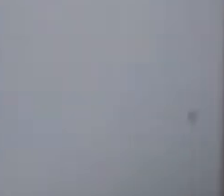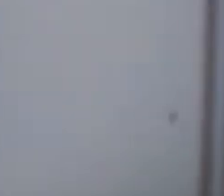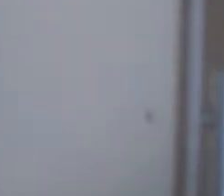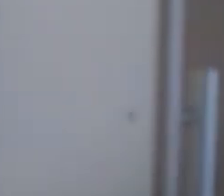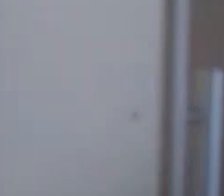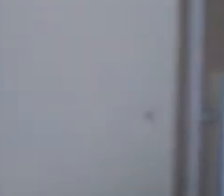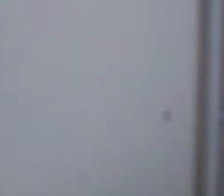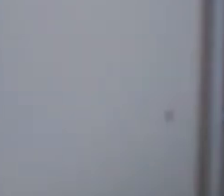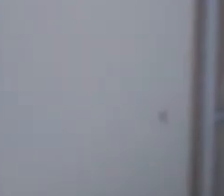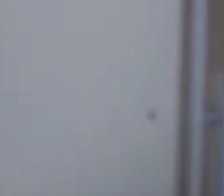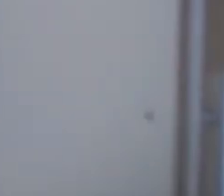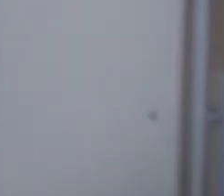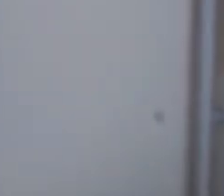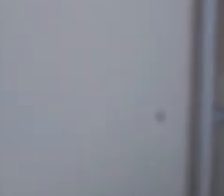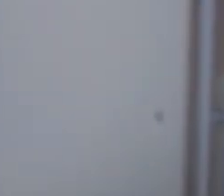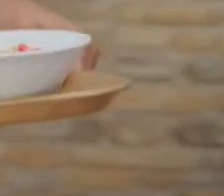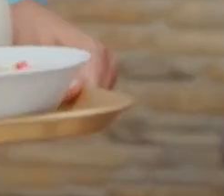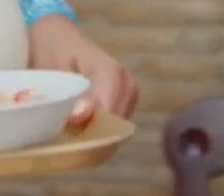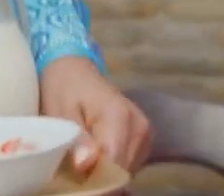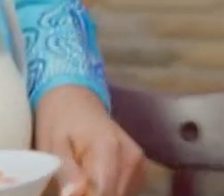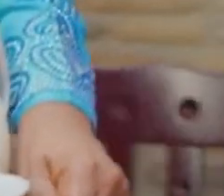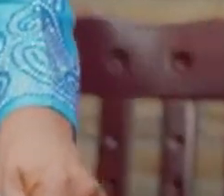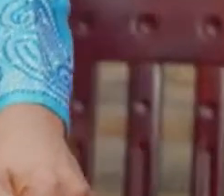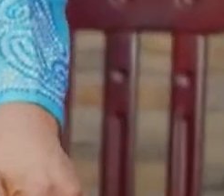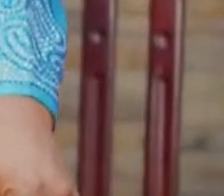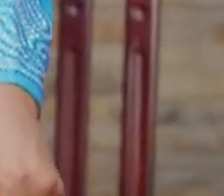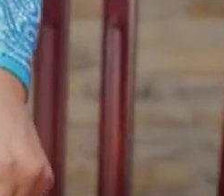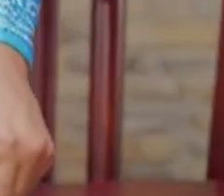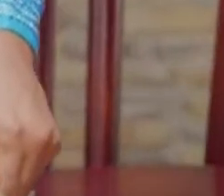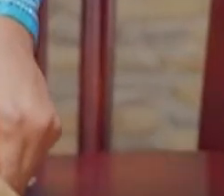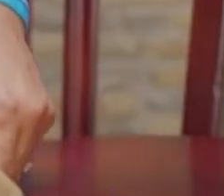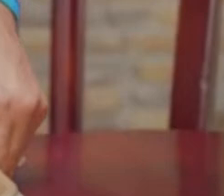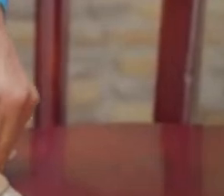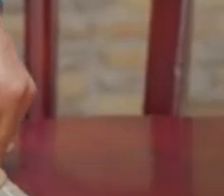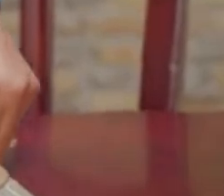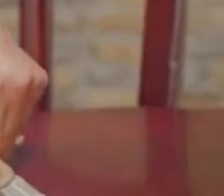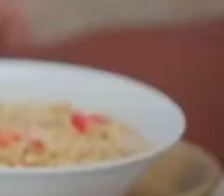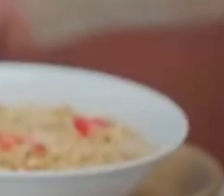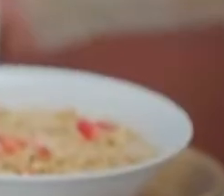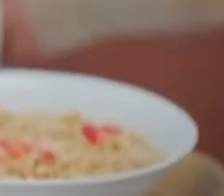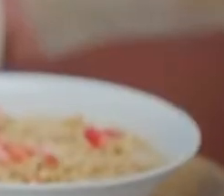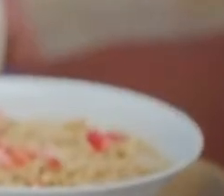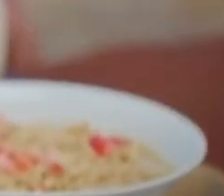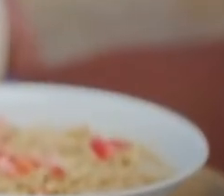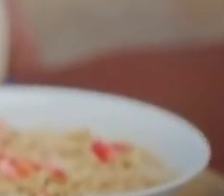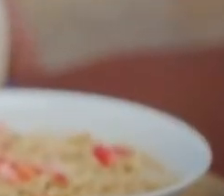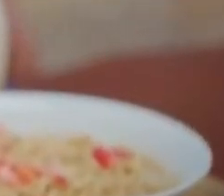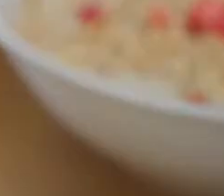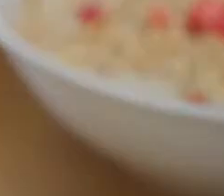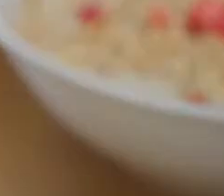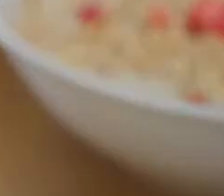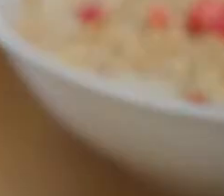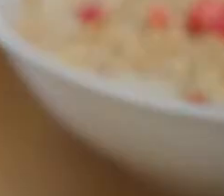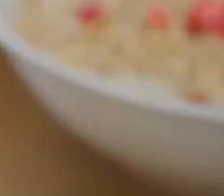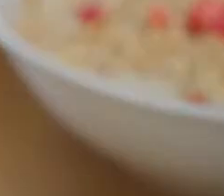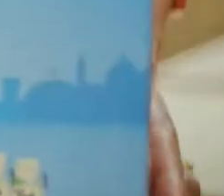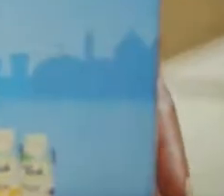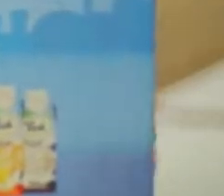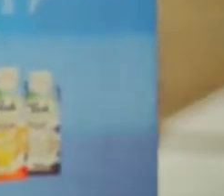This Ramadan, start your day with the goodness of Peak to help you stay nourished through the day.